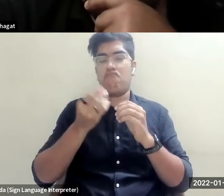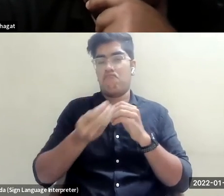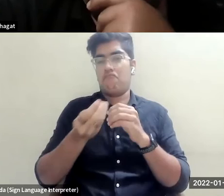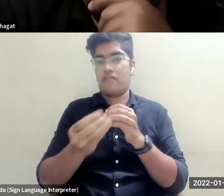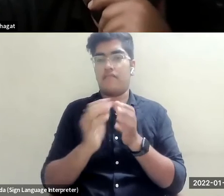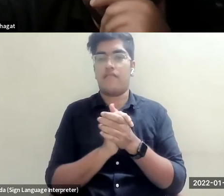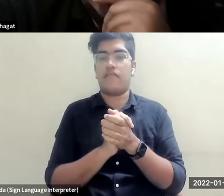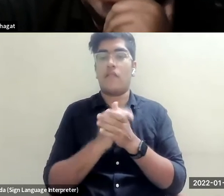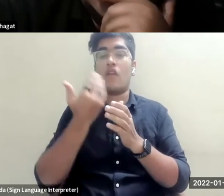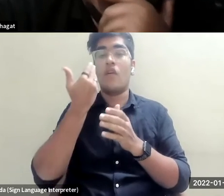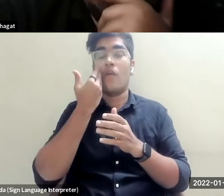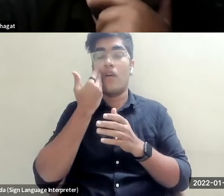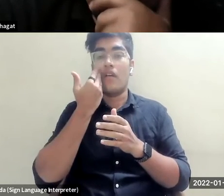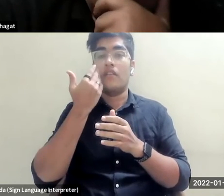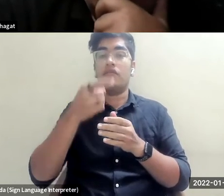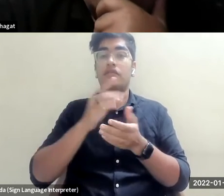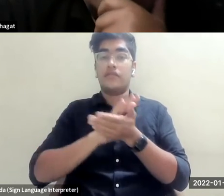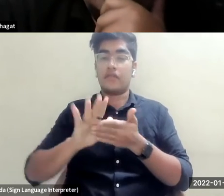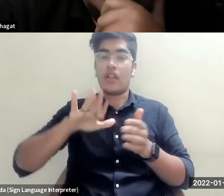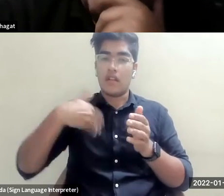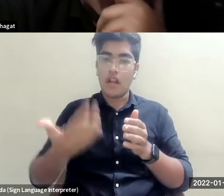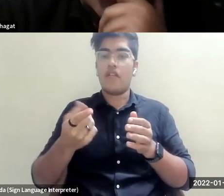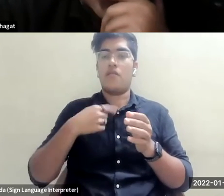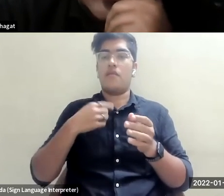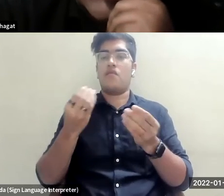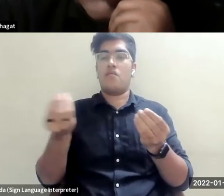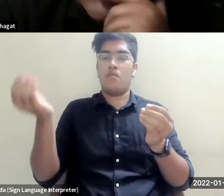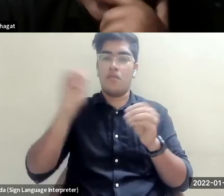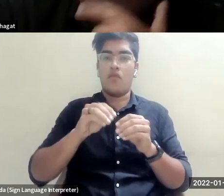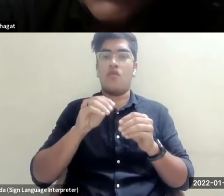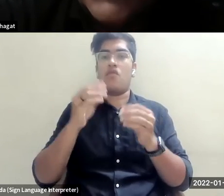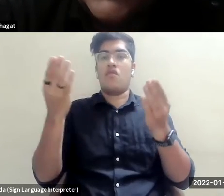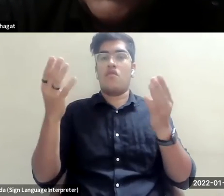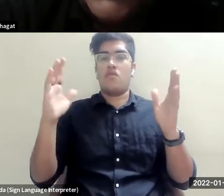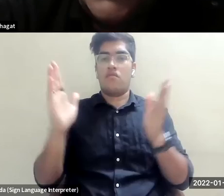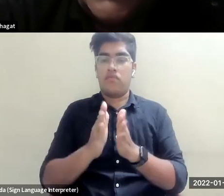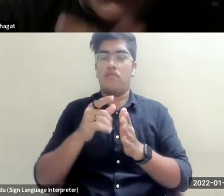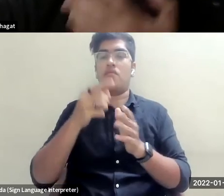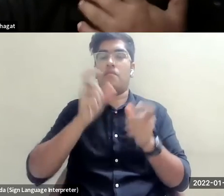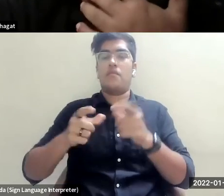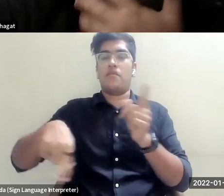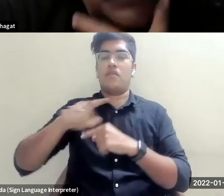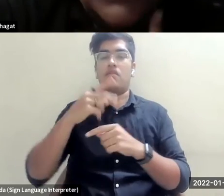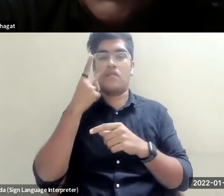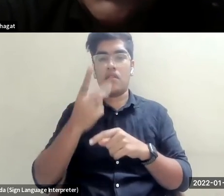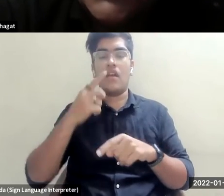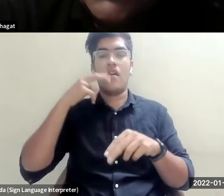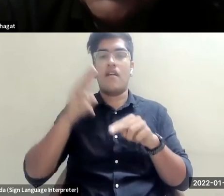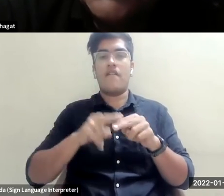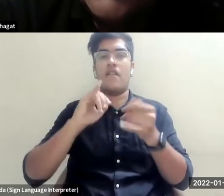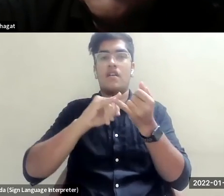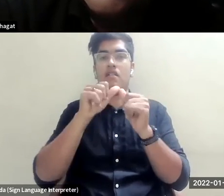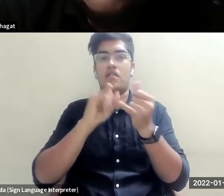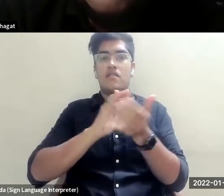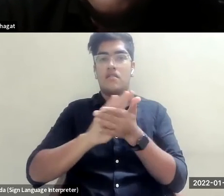after he's done, I will just briefly summarize what he's saying for the benefit of others, like if like Sasha and others who may